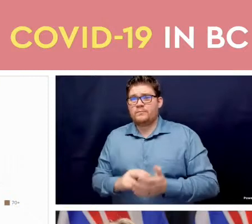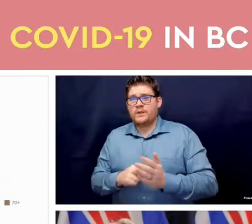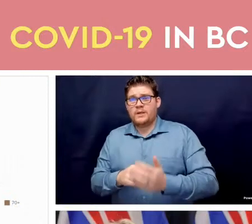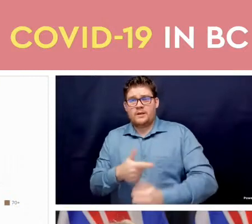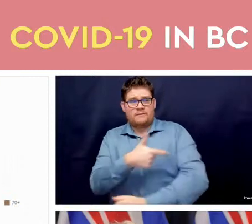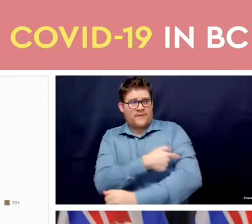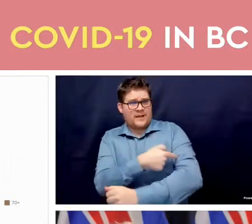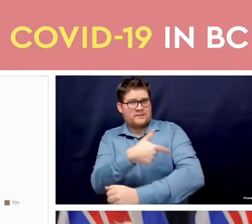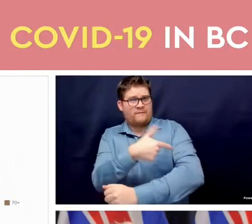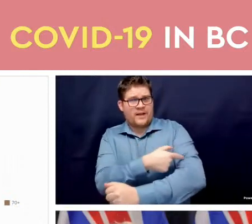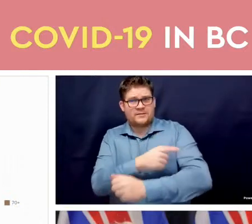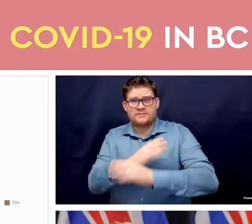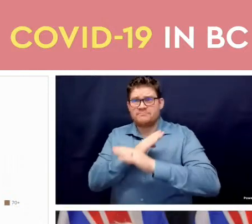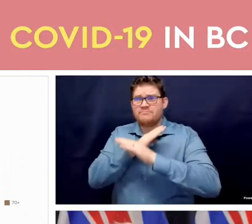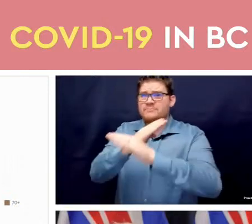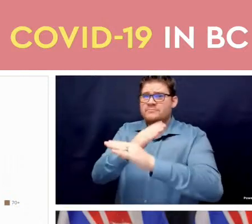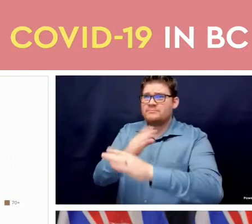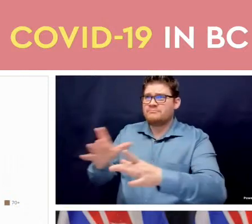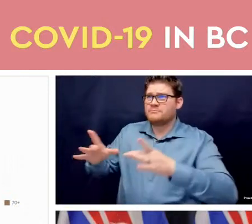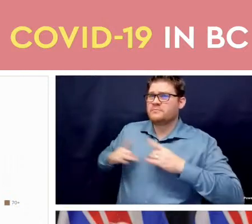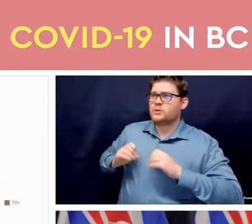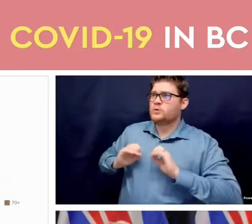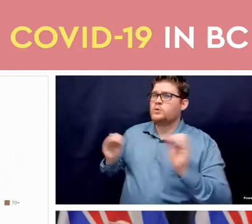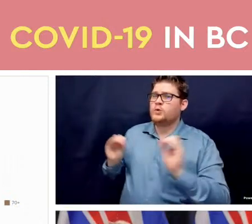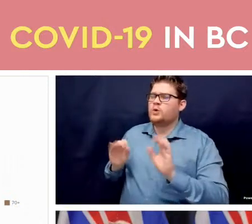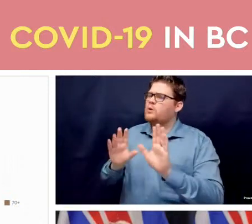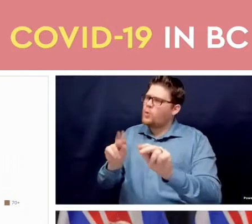make sure that we get the best protection possible, the